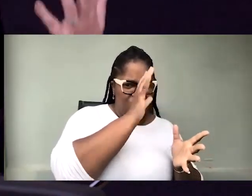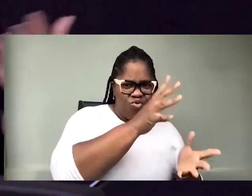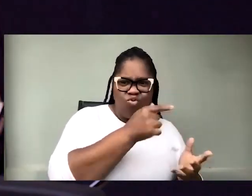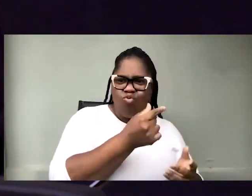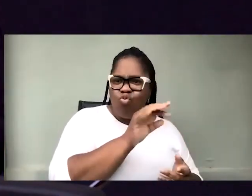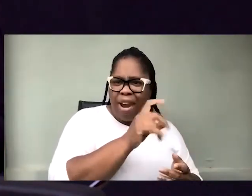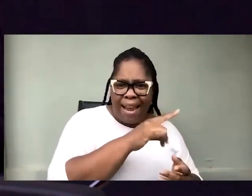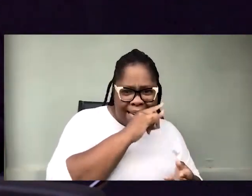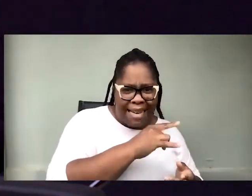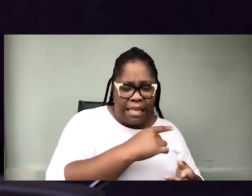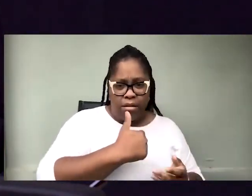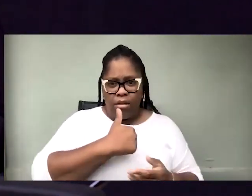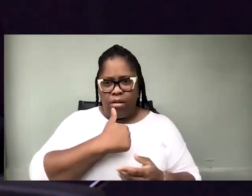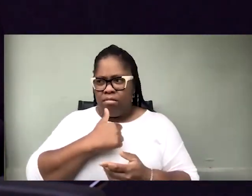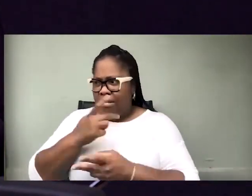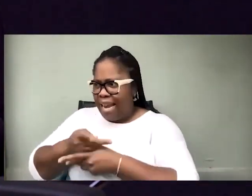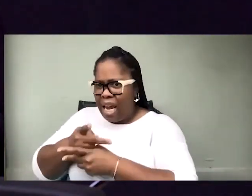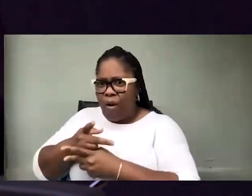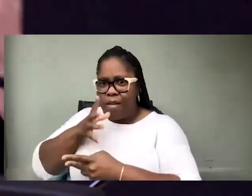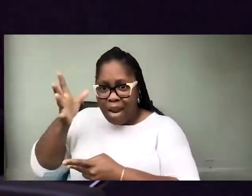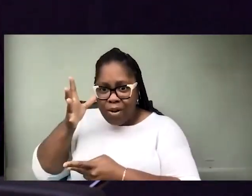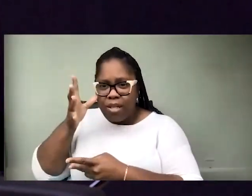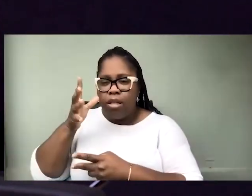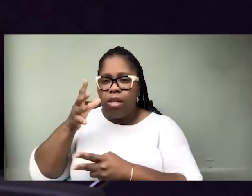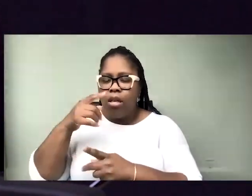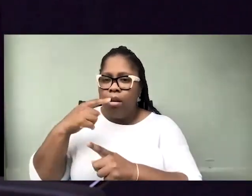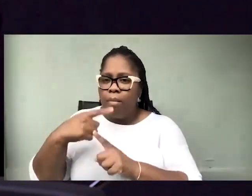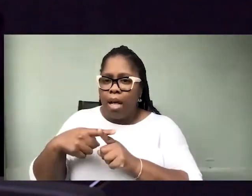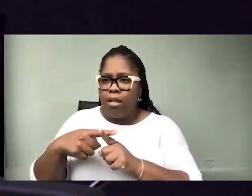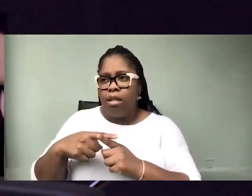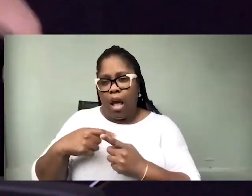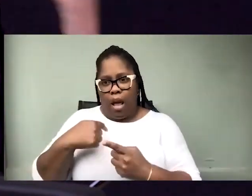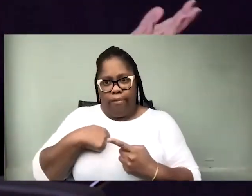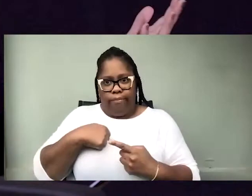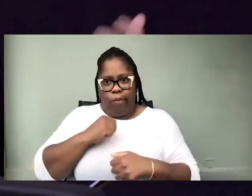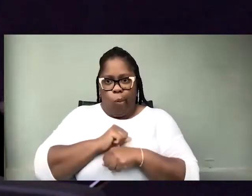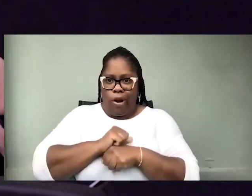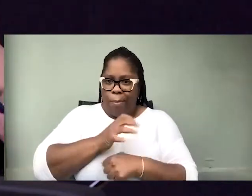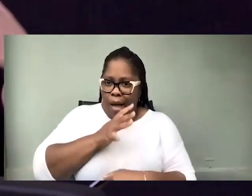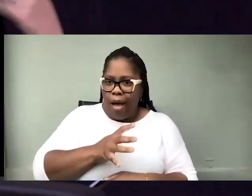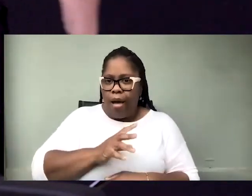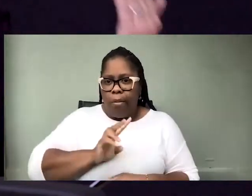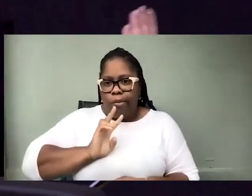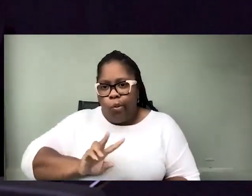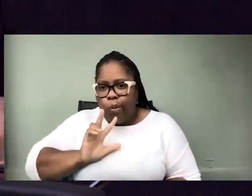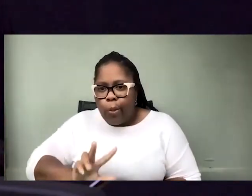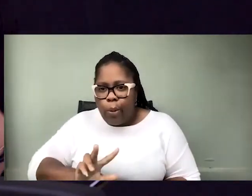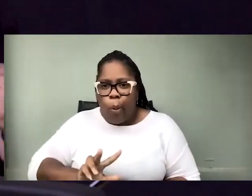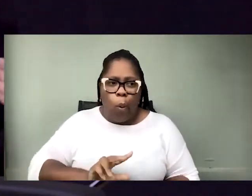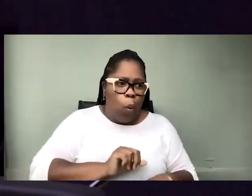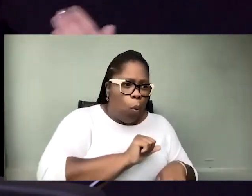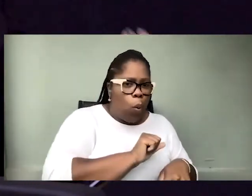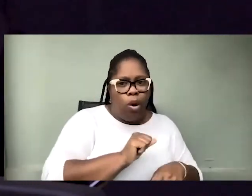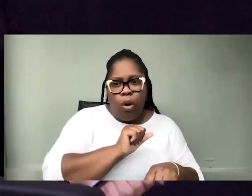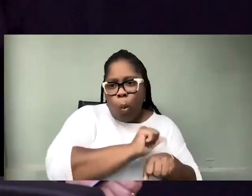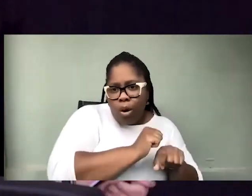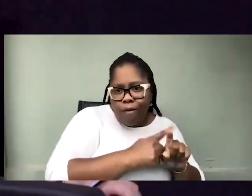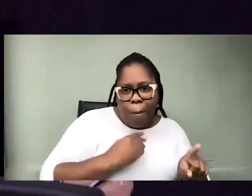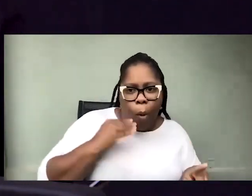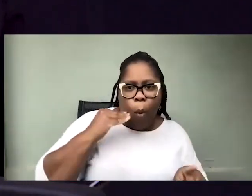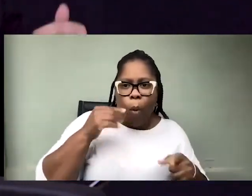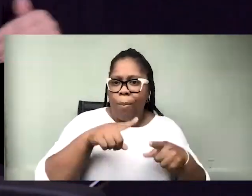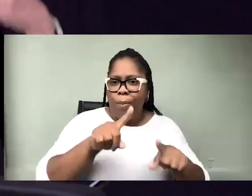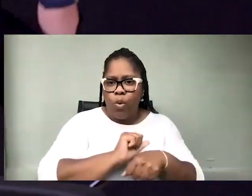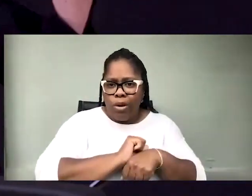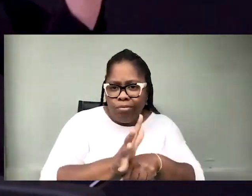mom and a working woman, I have a toddler at home, and I'm caring for him, and I'm trying to work from home in a